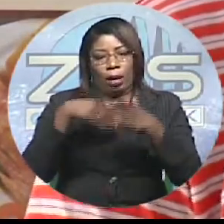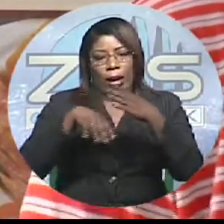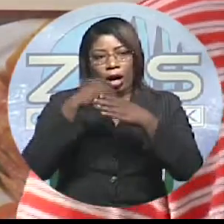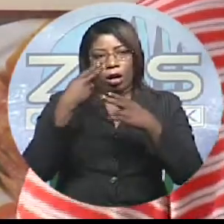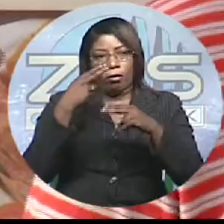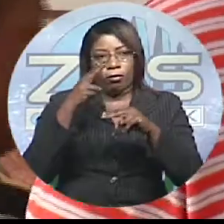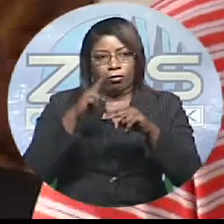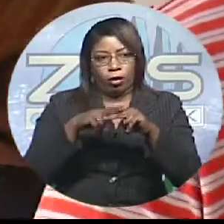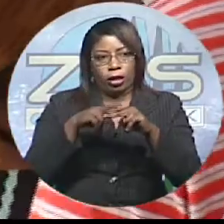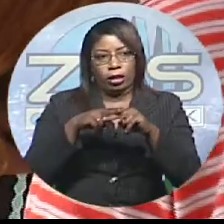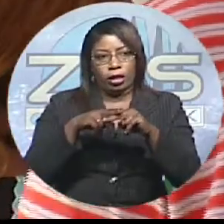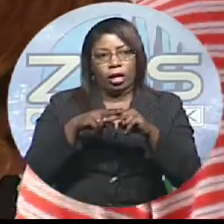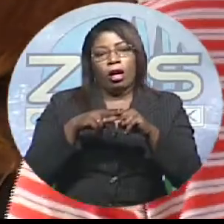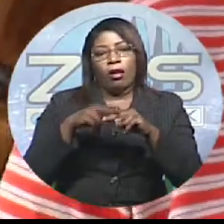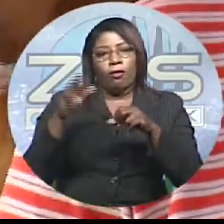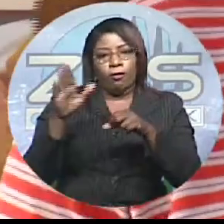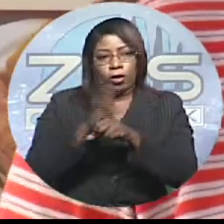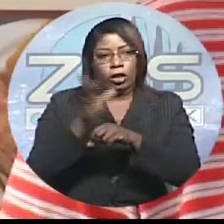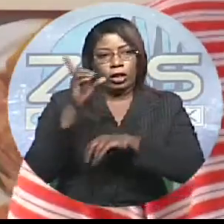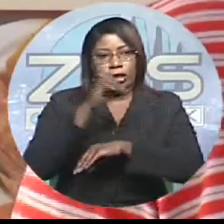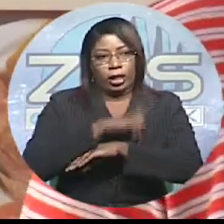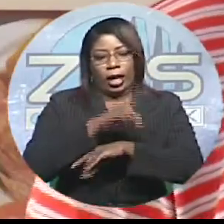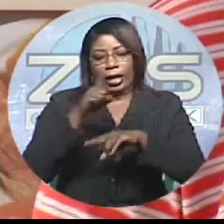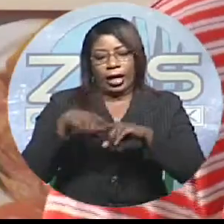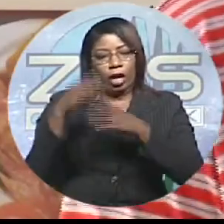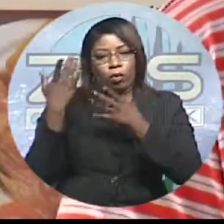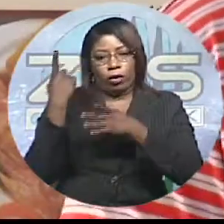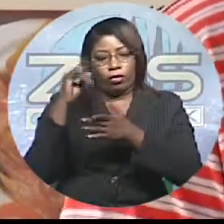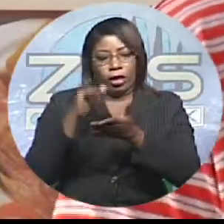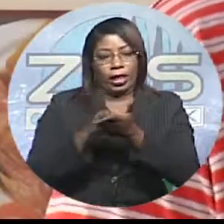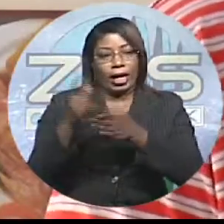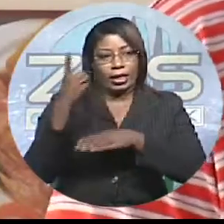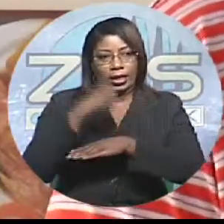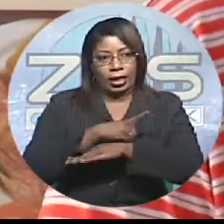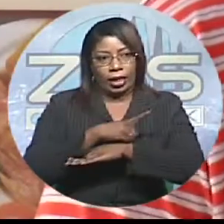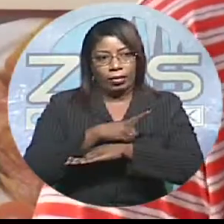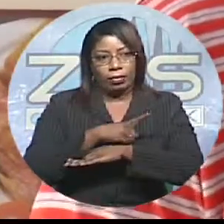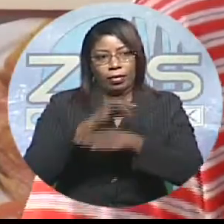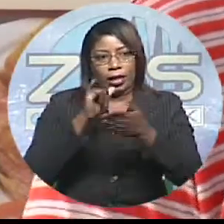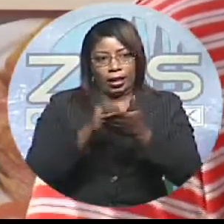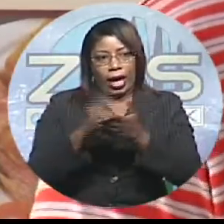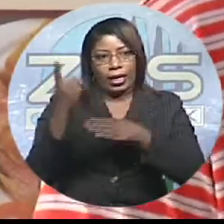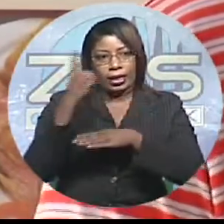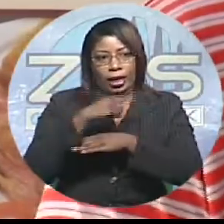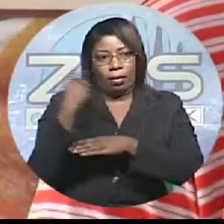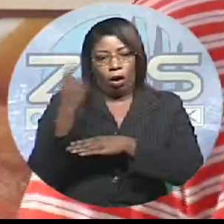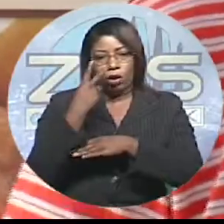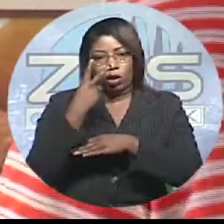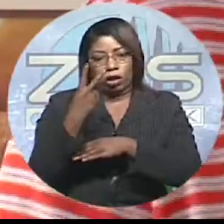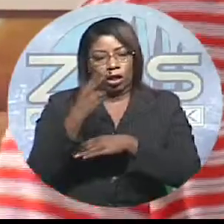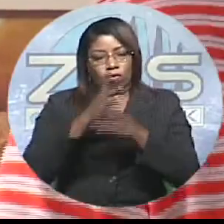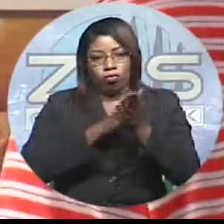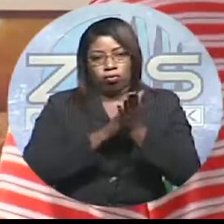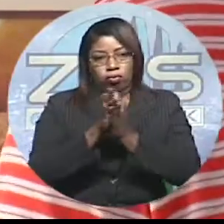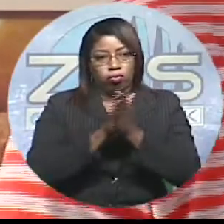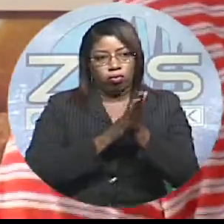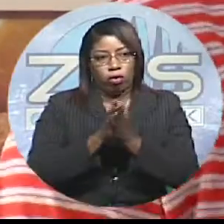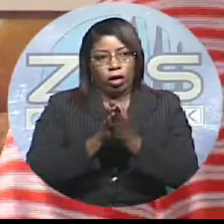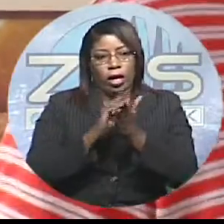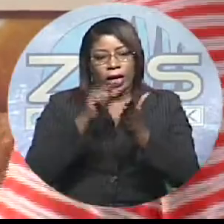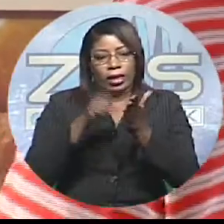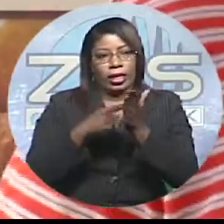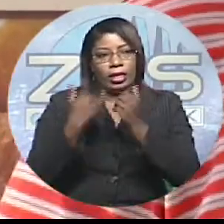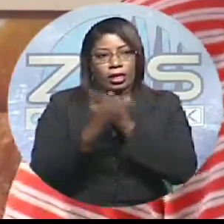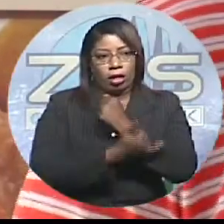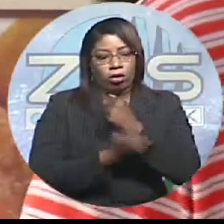a fun-filled day. I cannot wait for that day to come, because that day I'm always looking forward to in this country, where